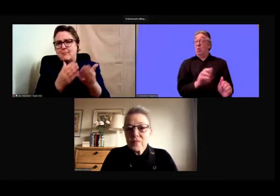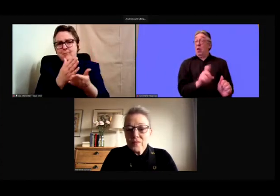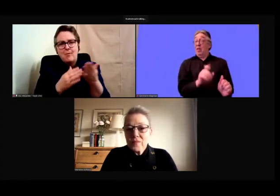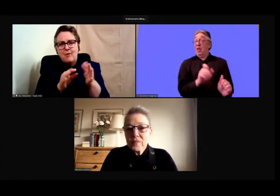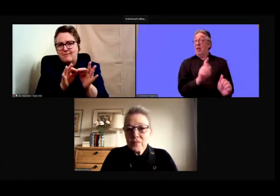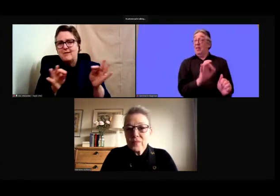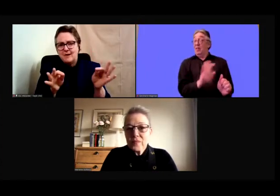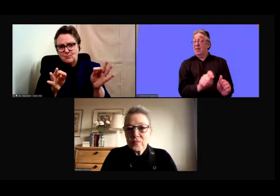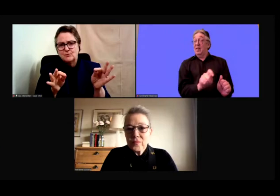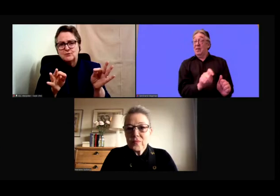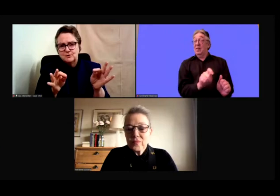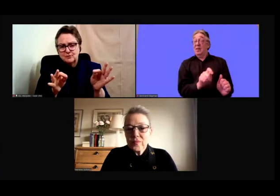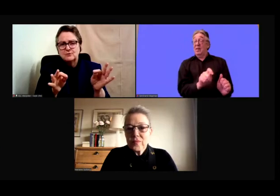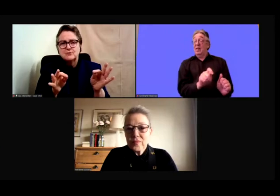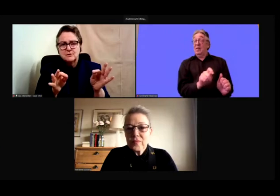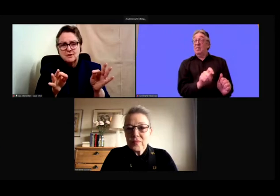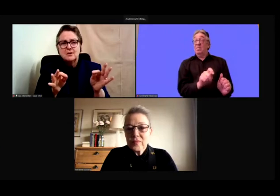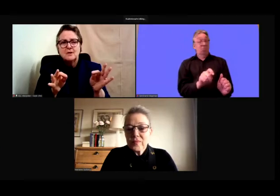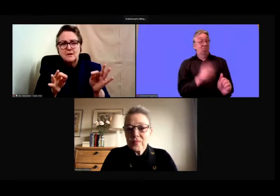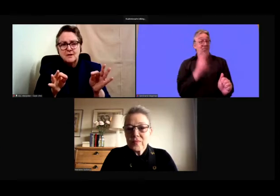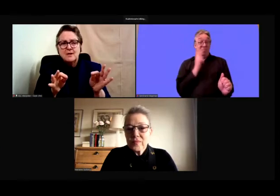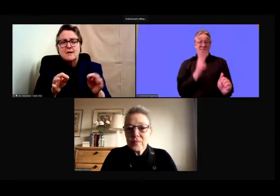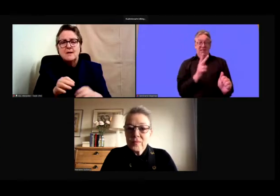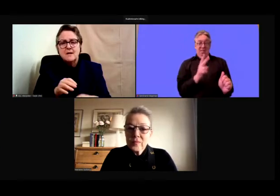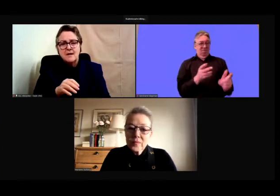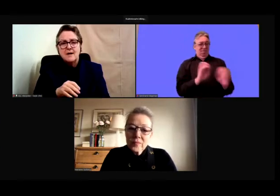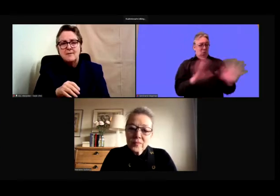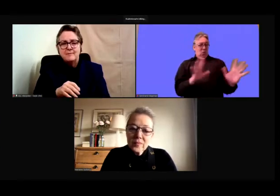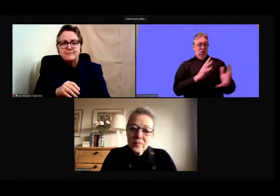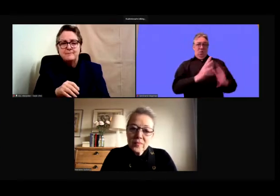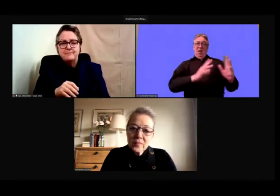in the signed or manual modality.